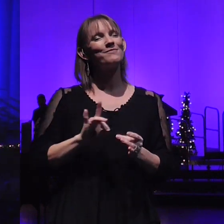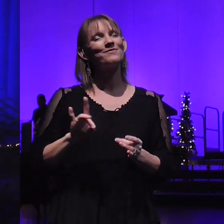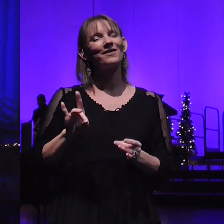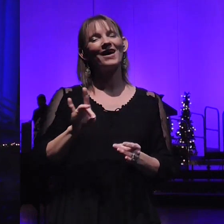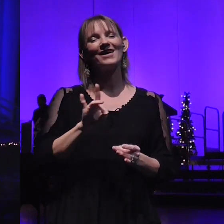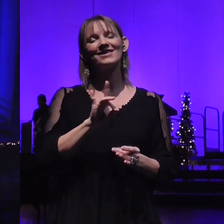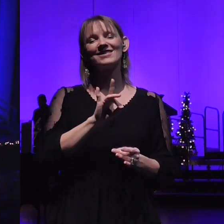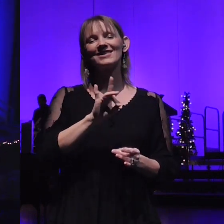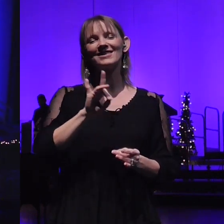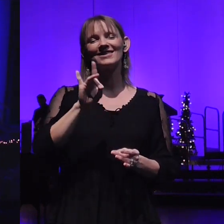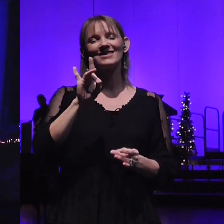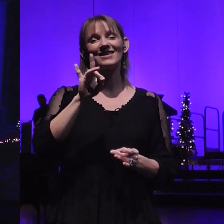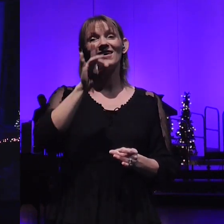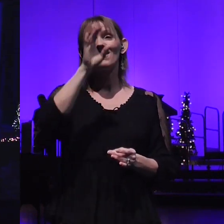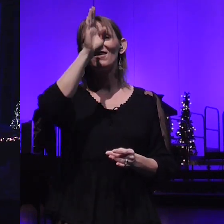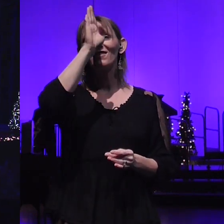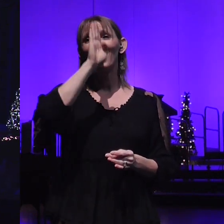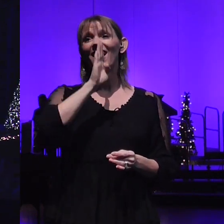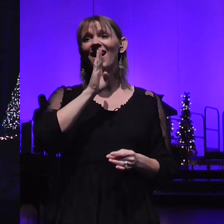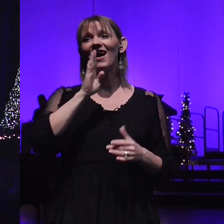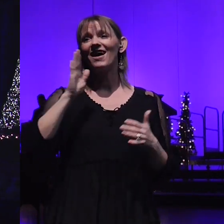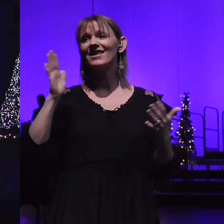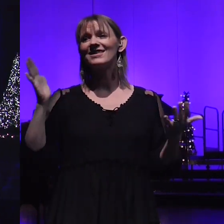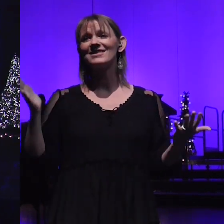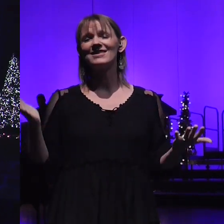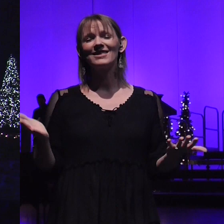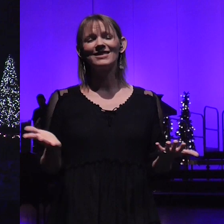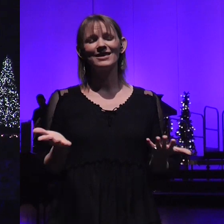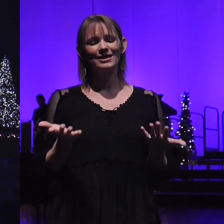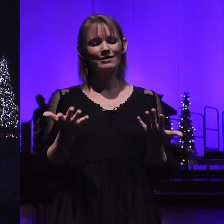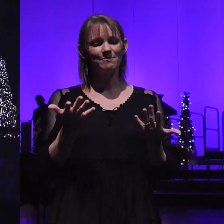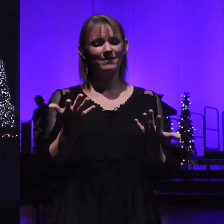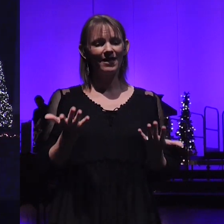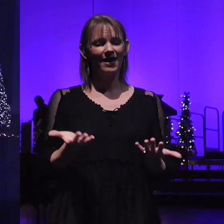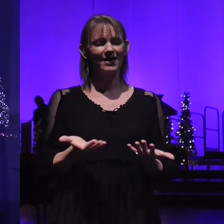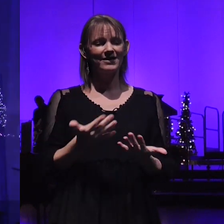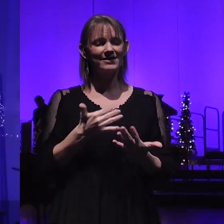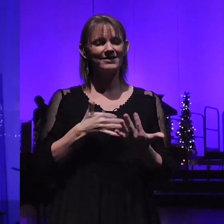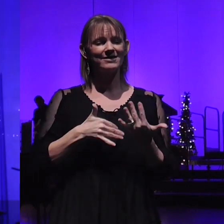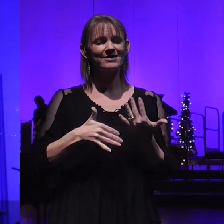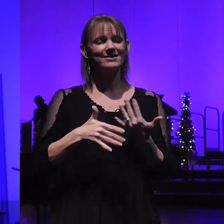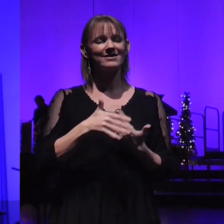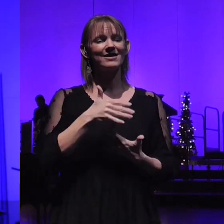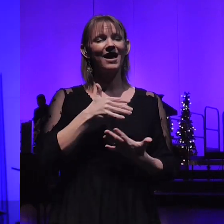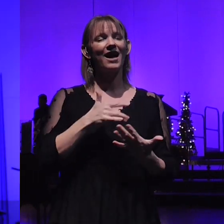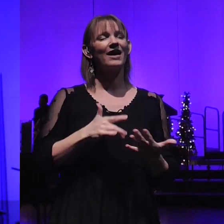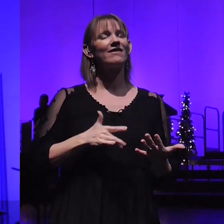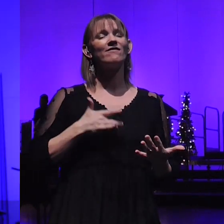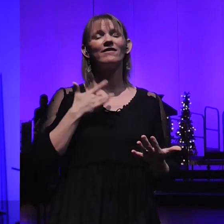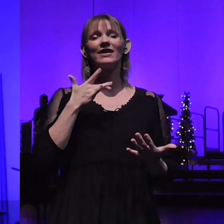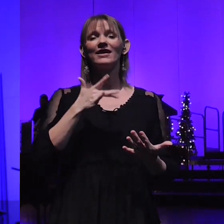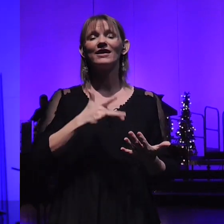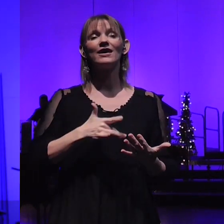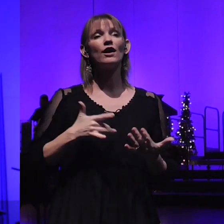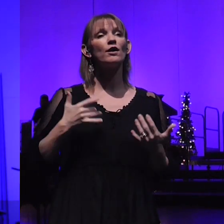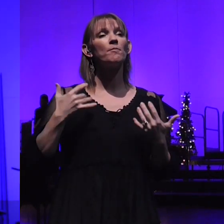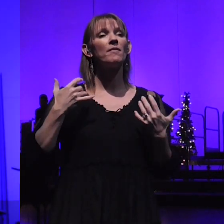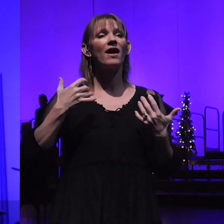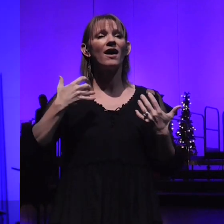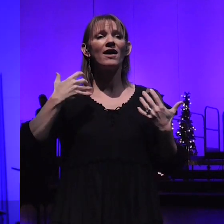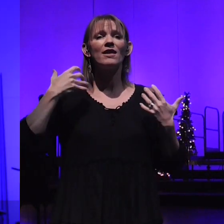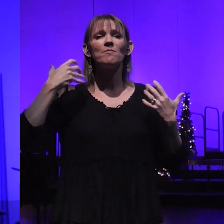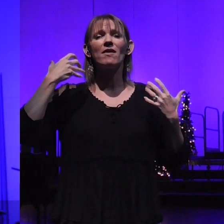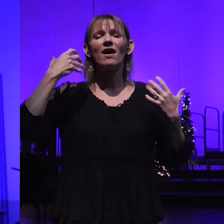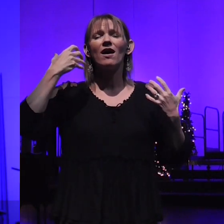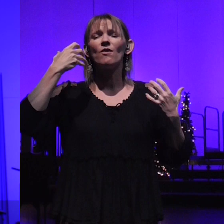Surely the presence of God is in this place. I can feel